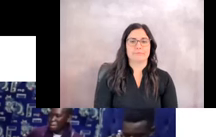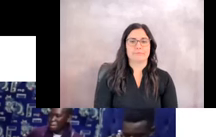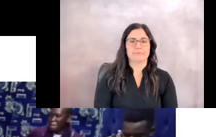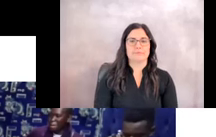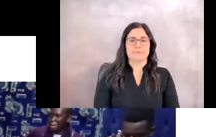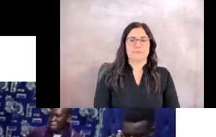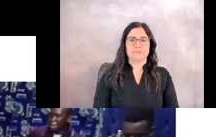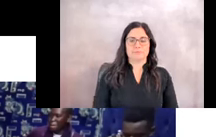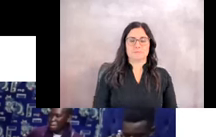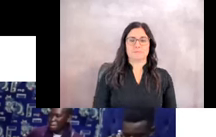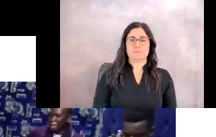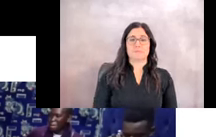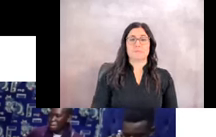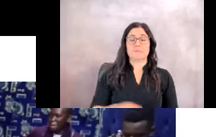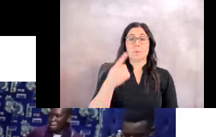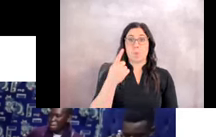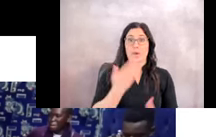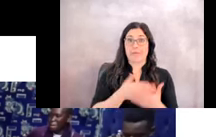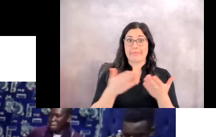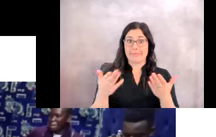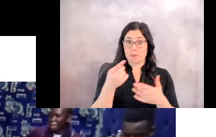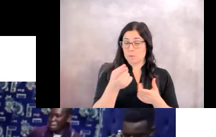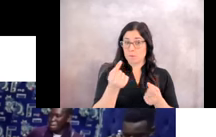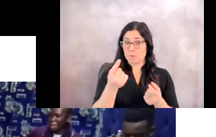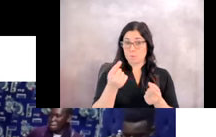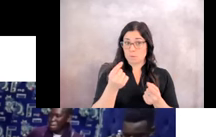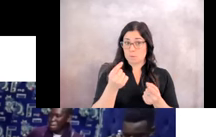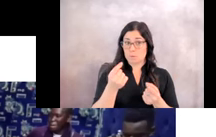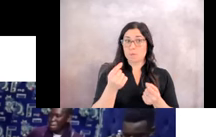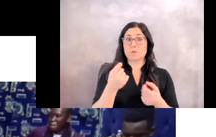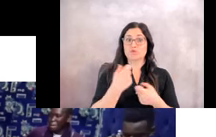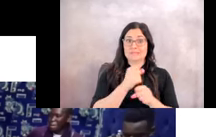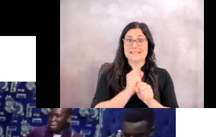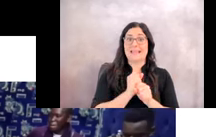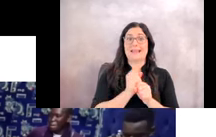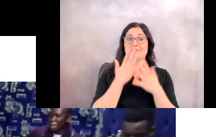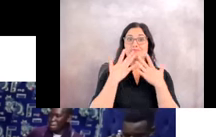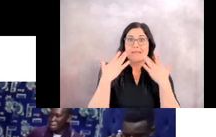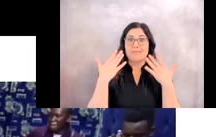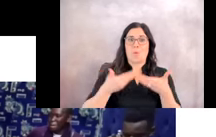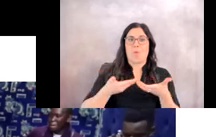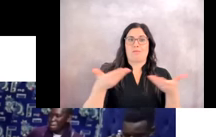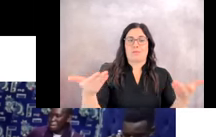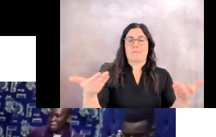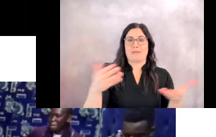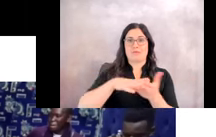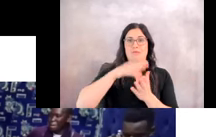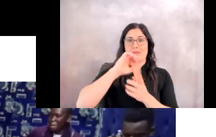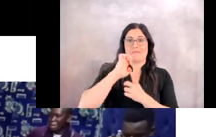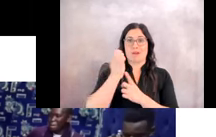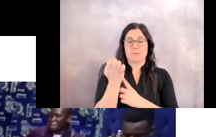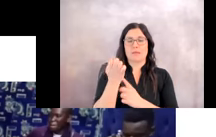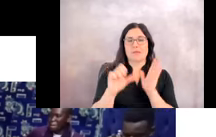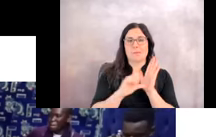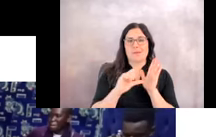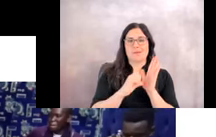says what one thing you are going to do to create a welcoming learning environment. And that is page five. And